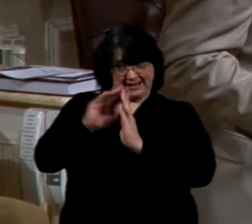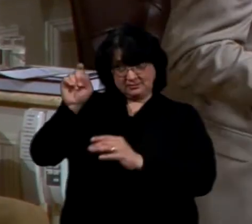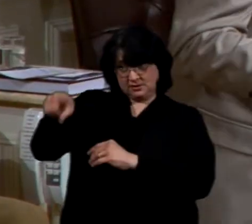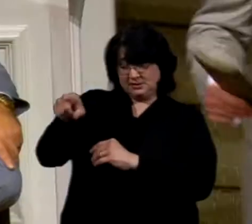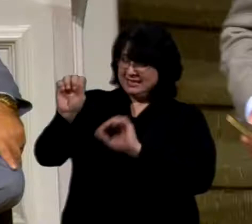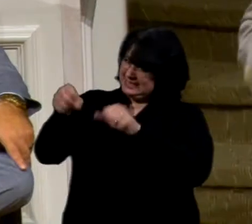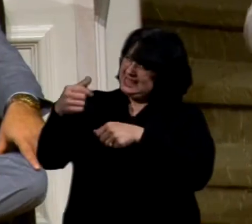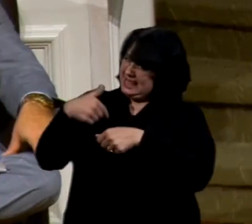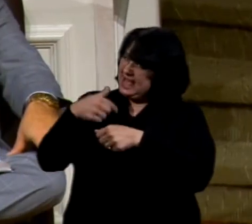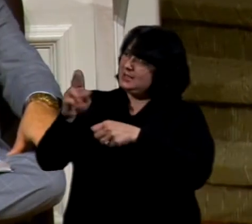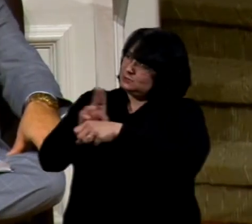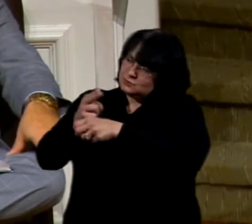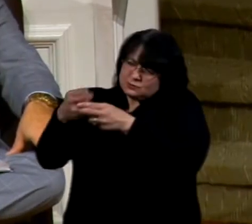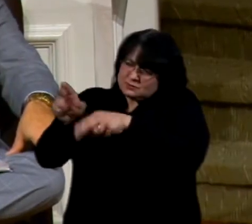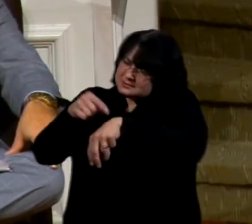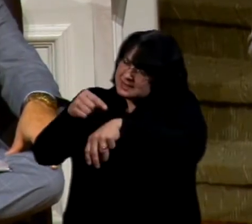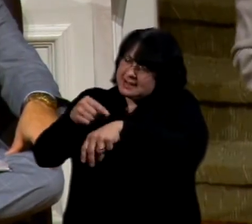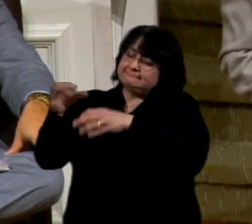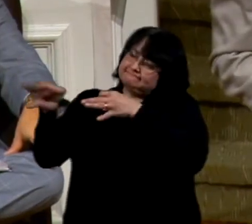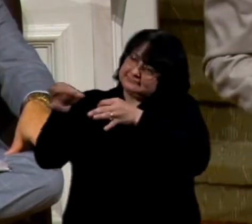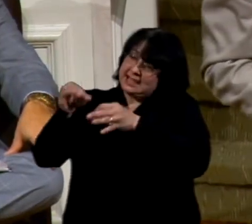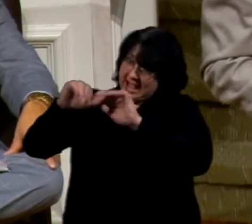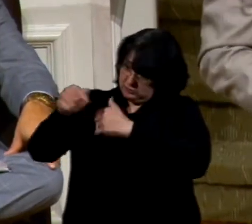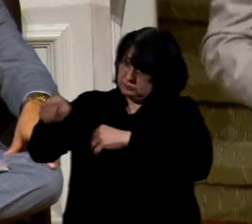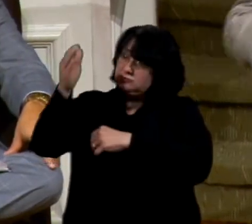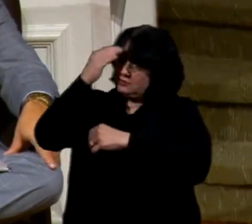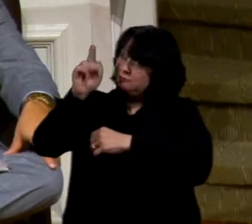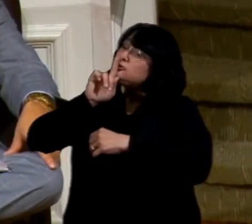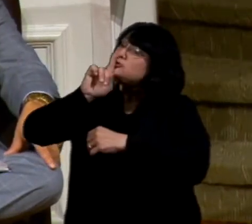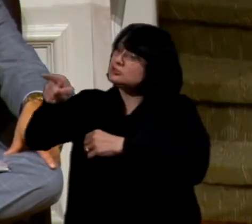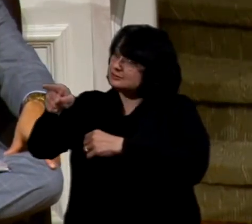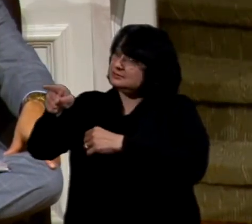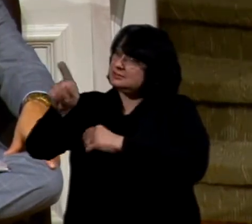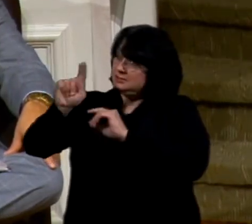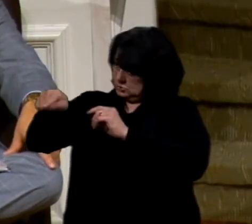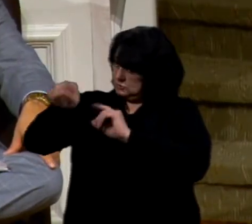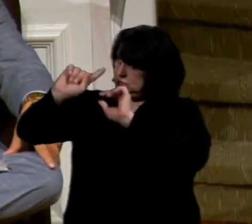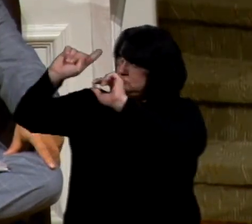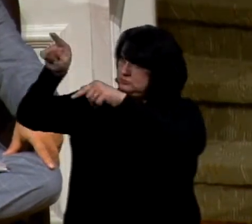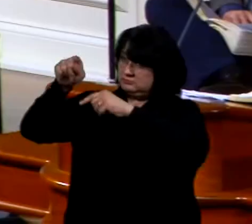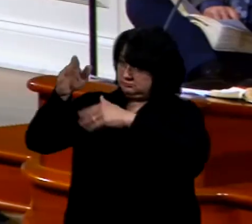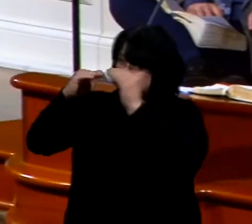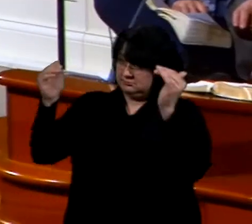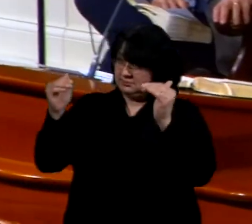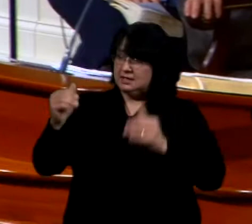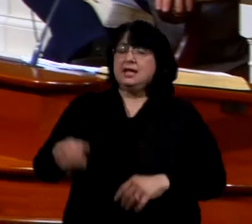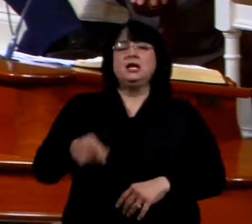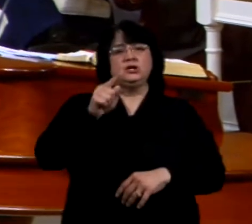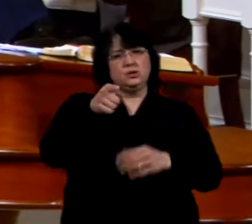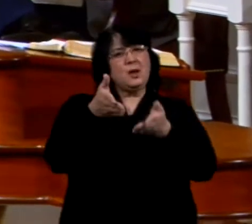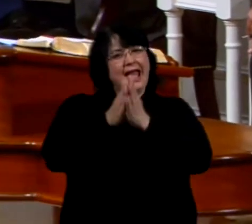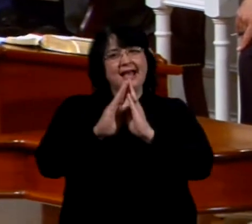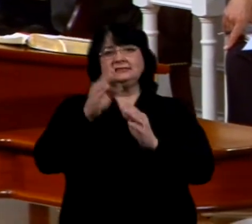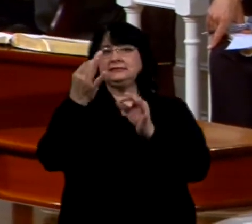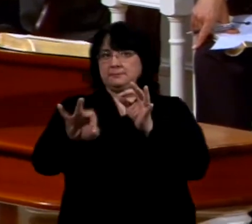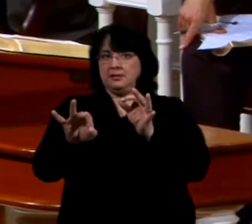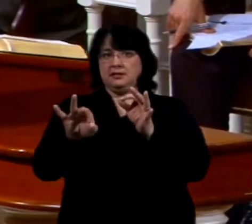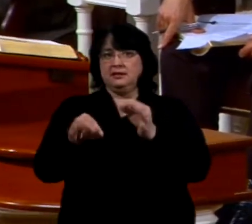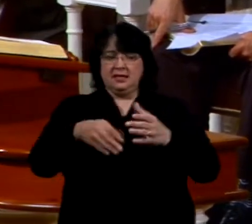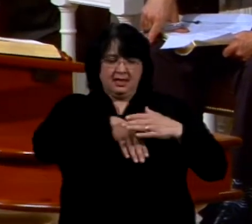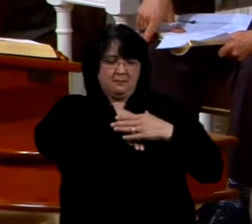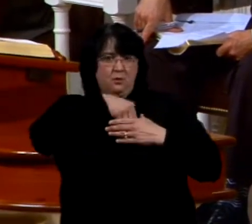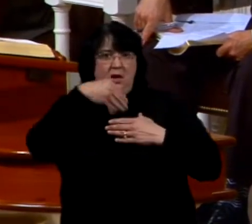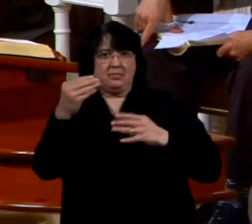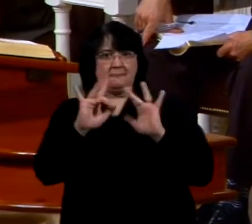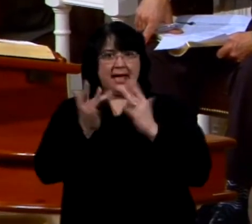I take just a moment and show you how you can know for sure you're going to just simply, as you ask that question, pull out the Bible.